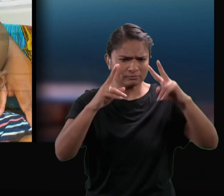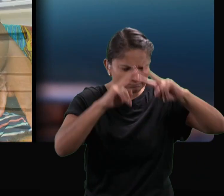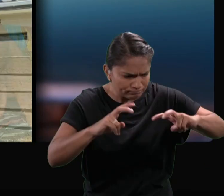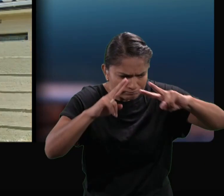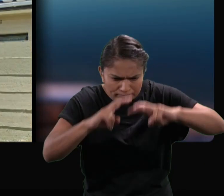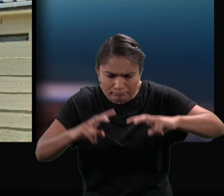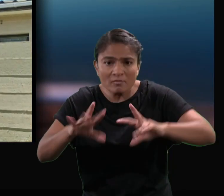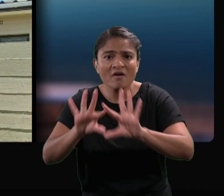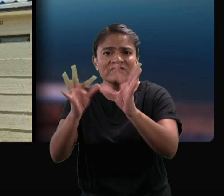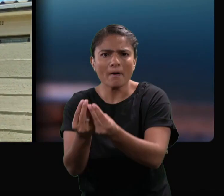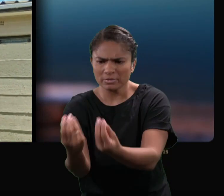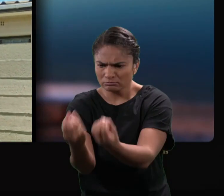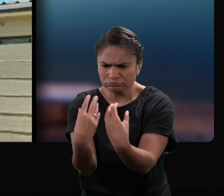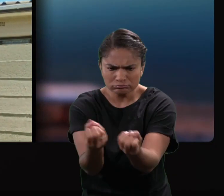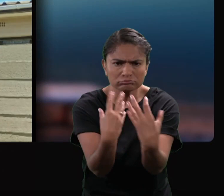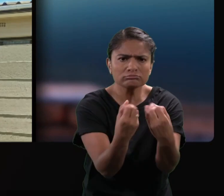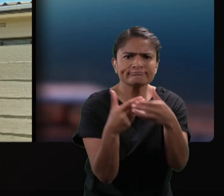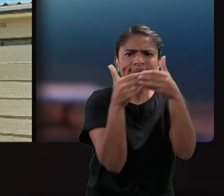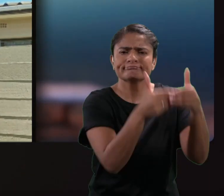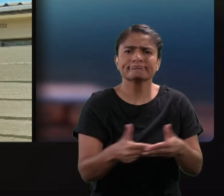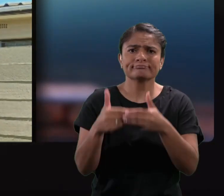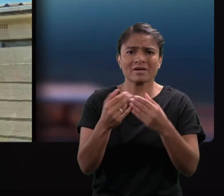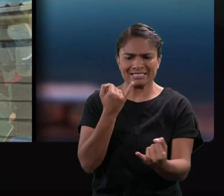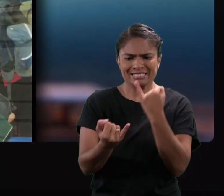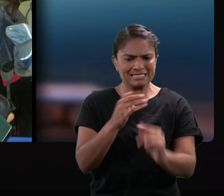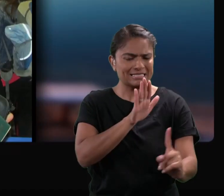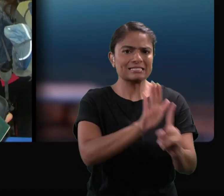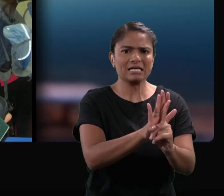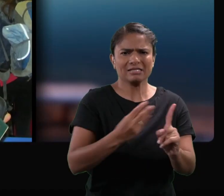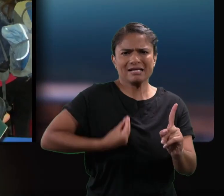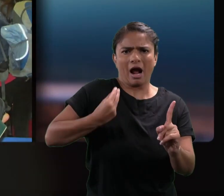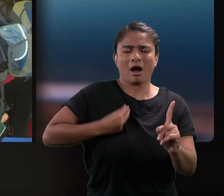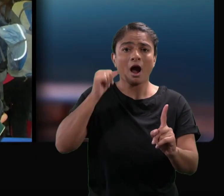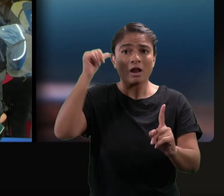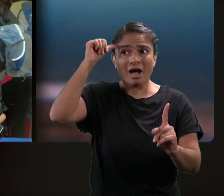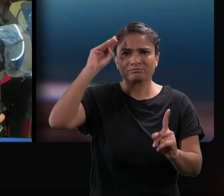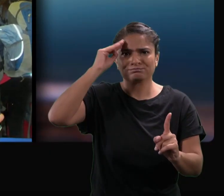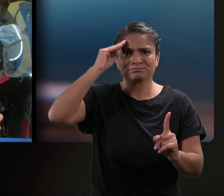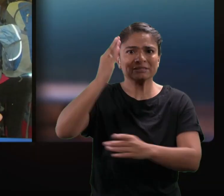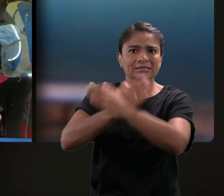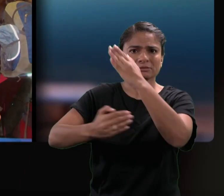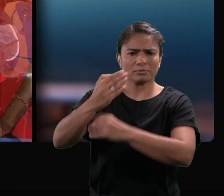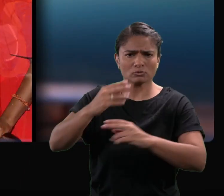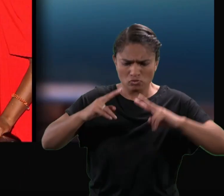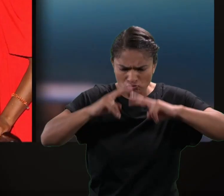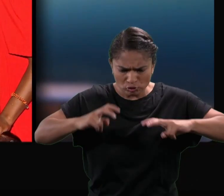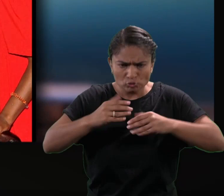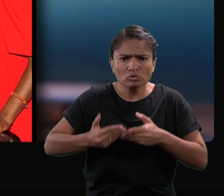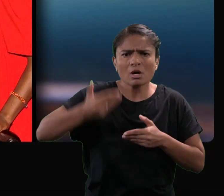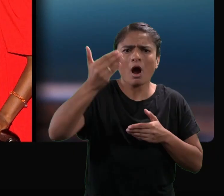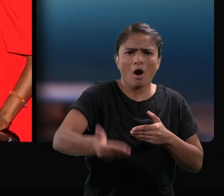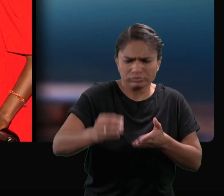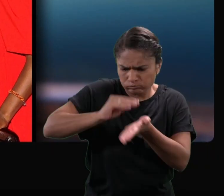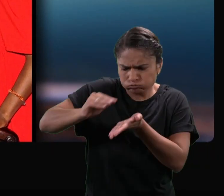study explored the responses of family caregivers to the sexuality of young adults with intellectual disabilities. This was followed